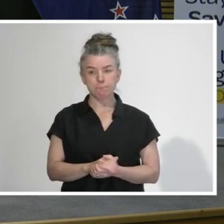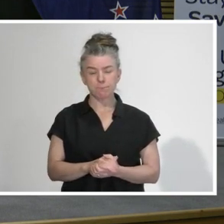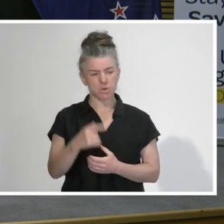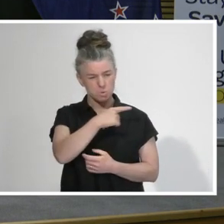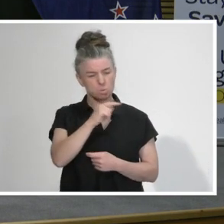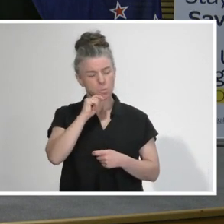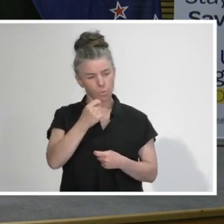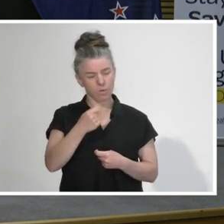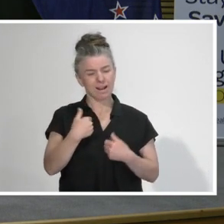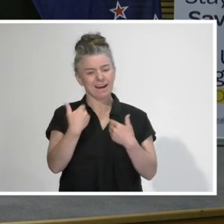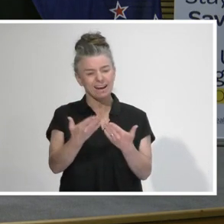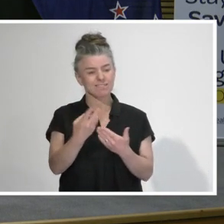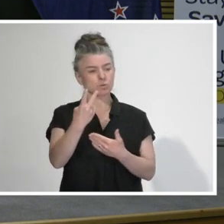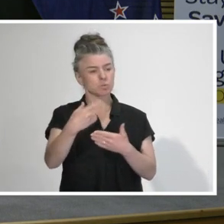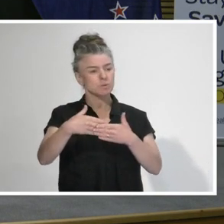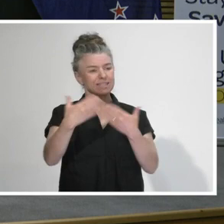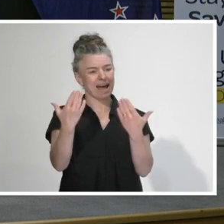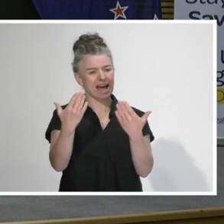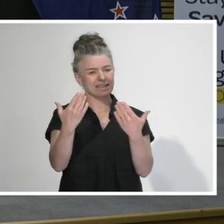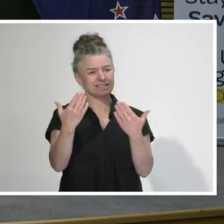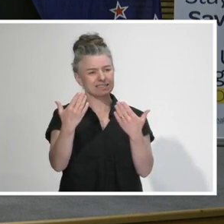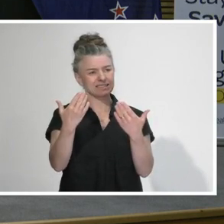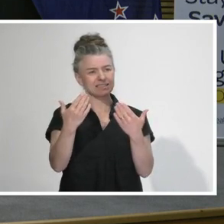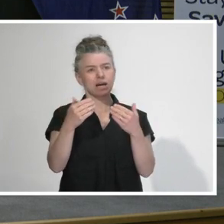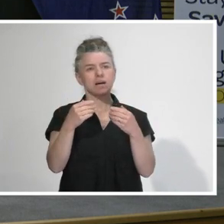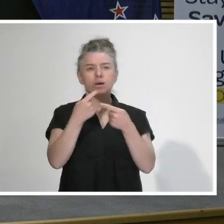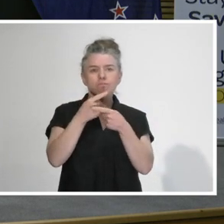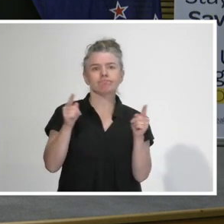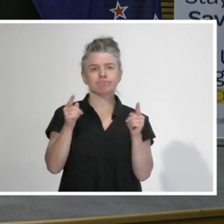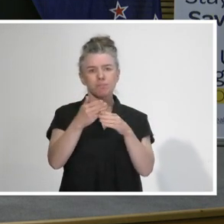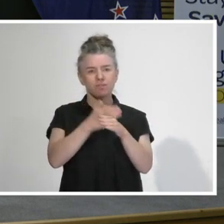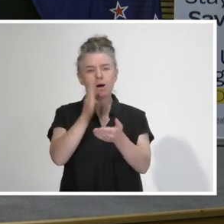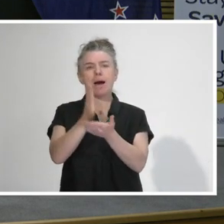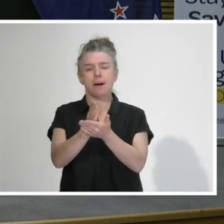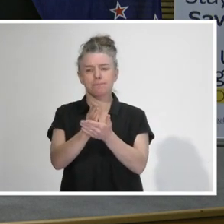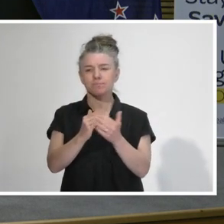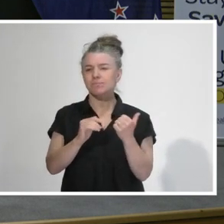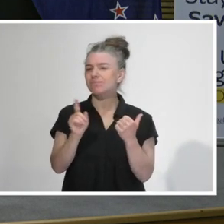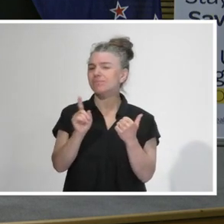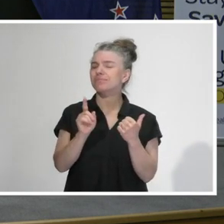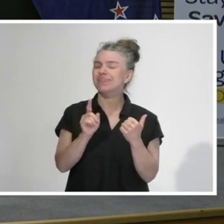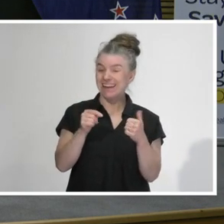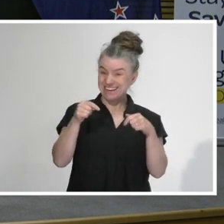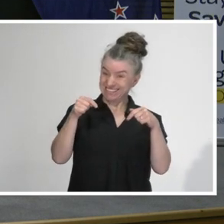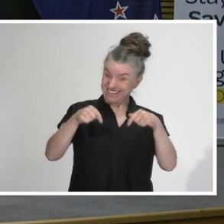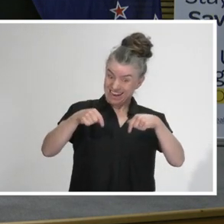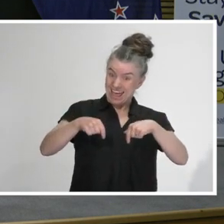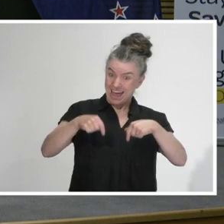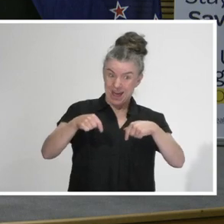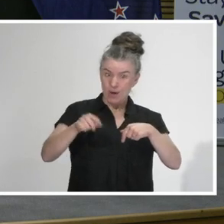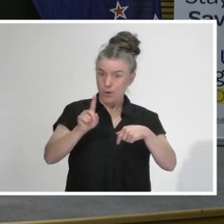you're giving them to be able to ramp back up, they will say that is not enough. No, just to be clear, that's essentially what we're doing now is